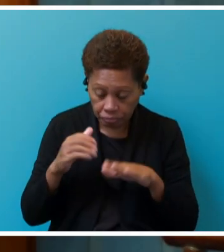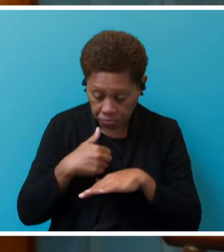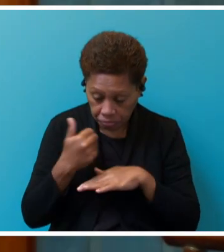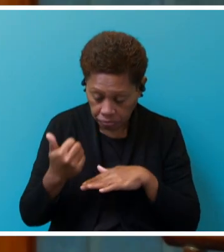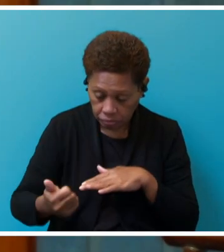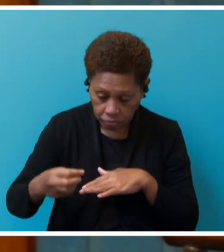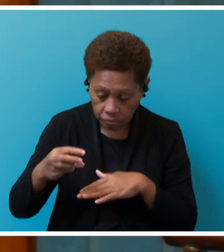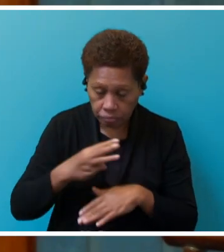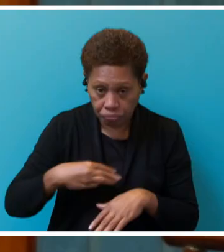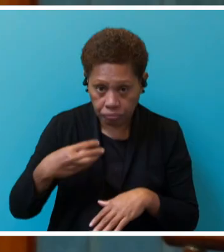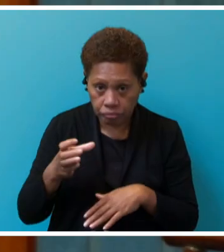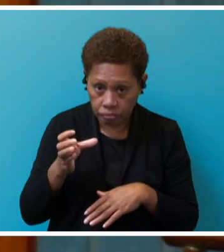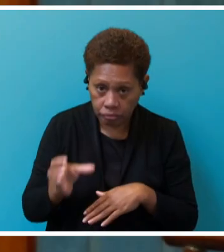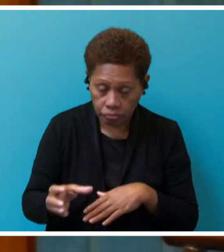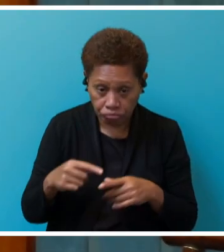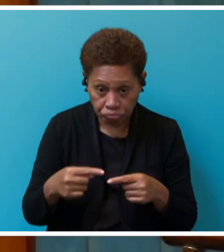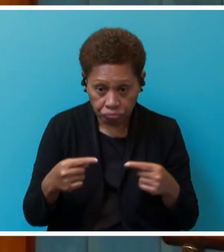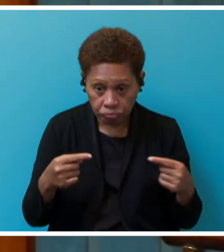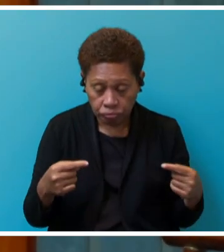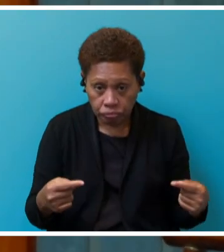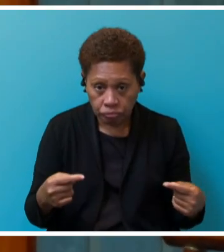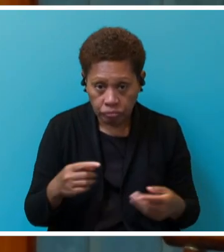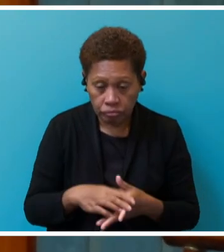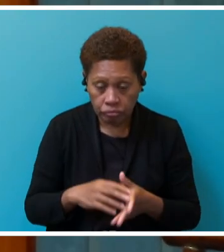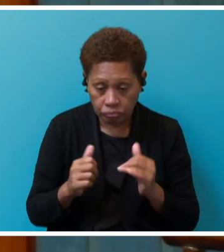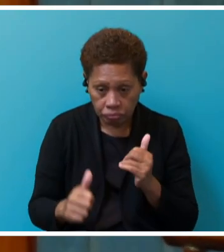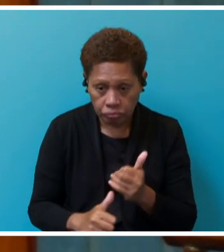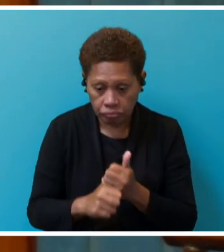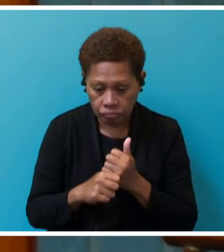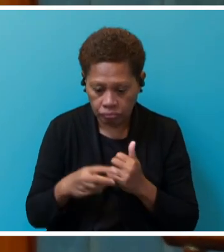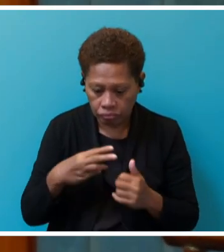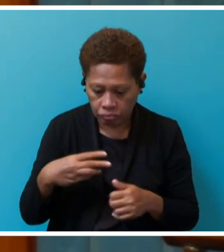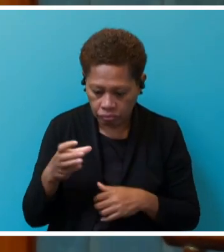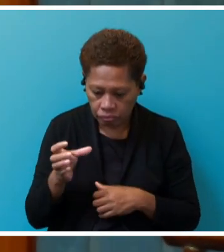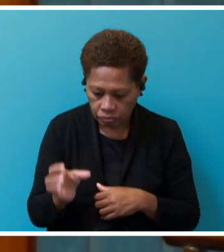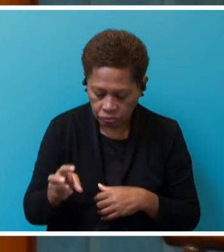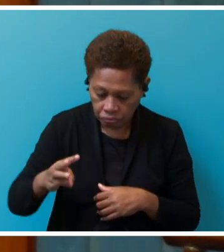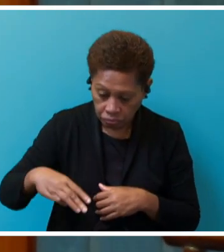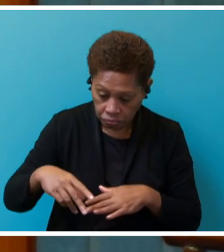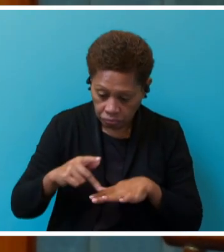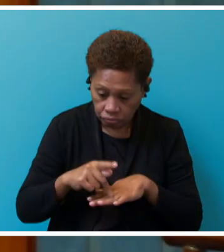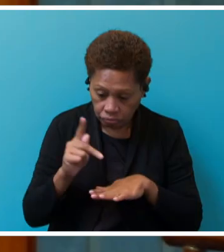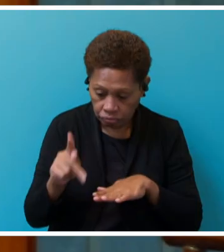of Opposition, Assistant Ministers, and Members of Parliament.